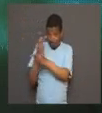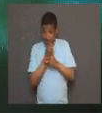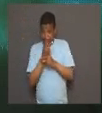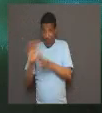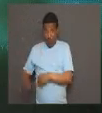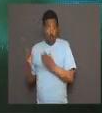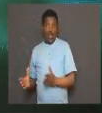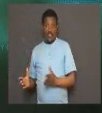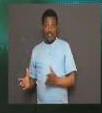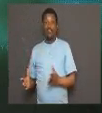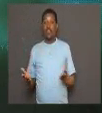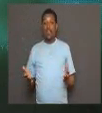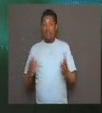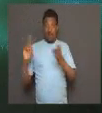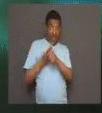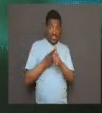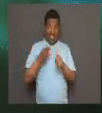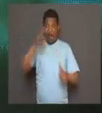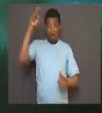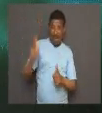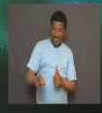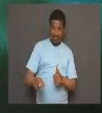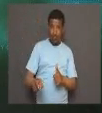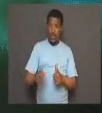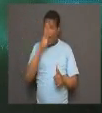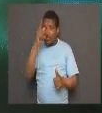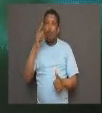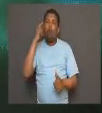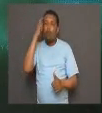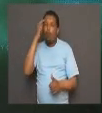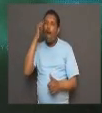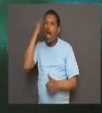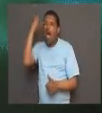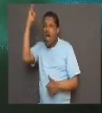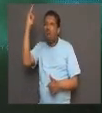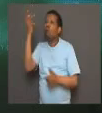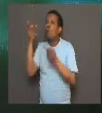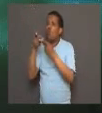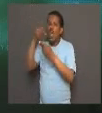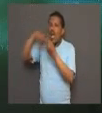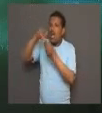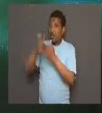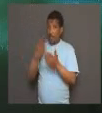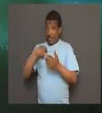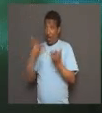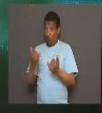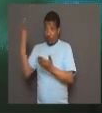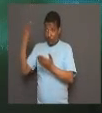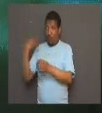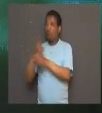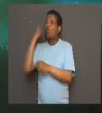First, I must create a mental picture of the area I am going to